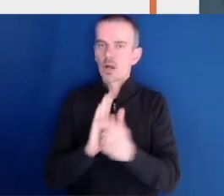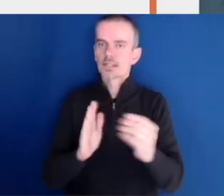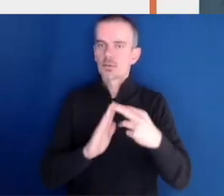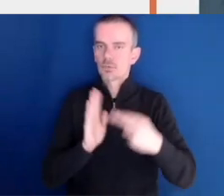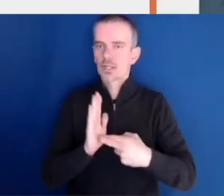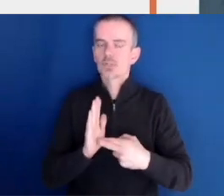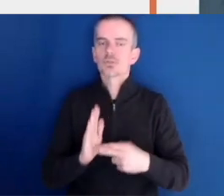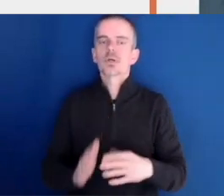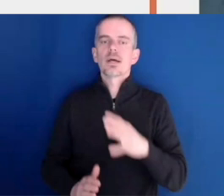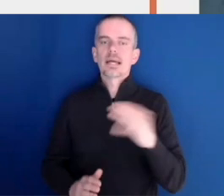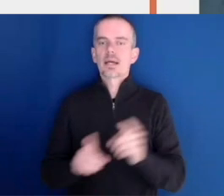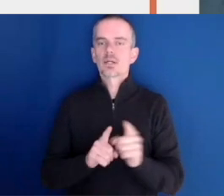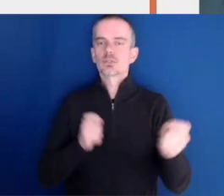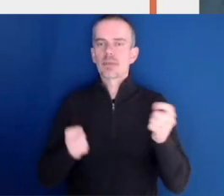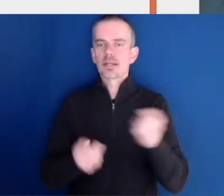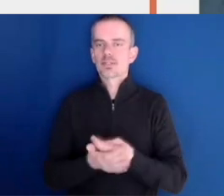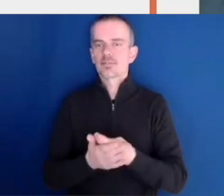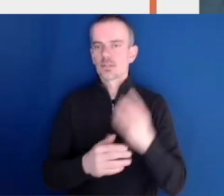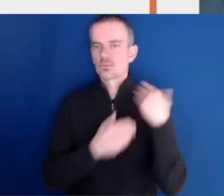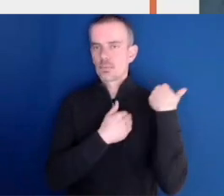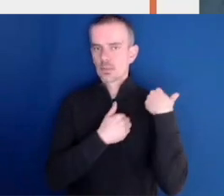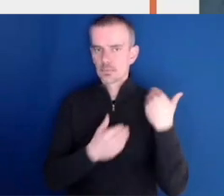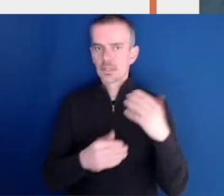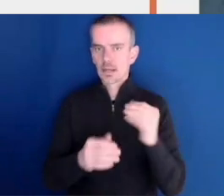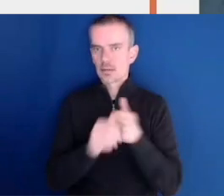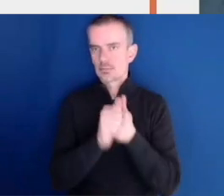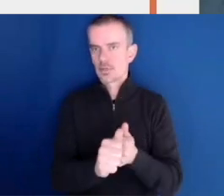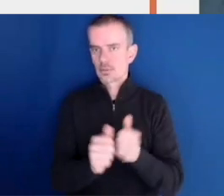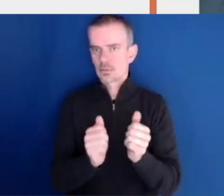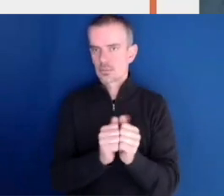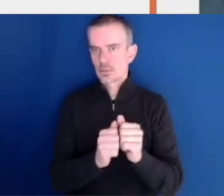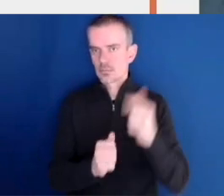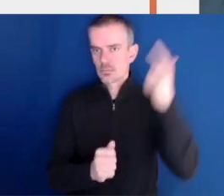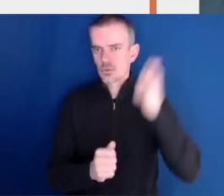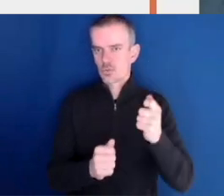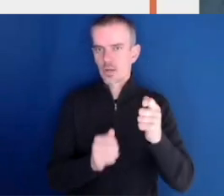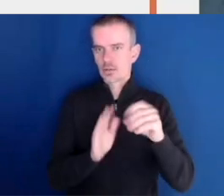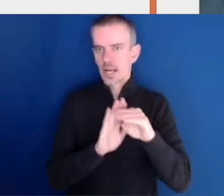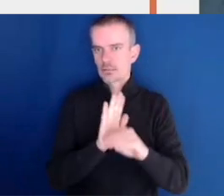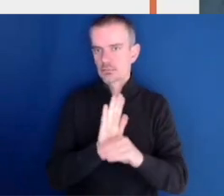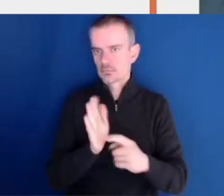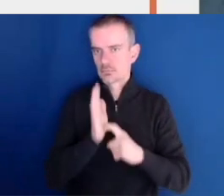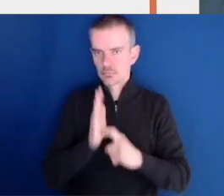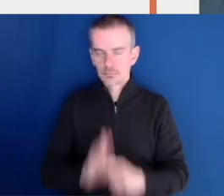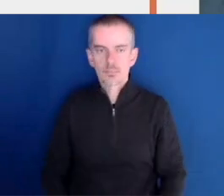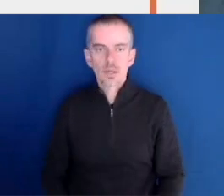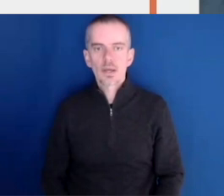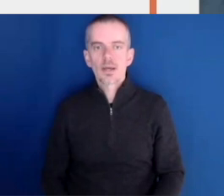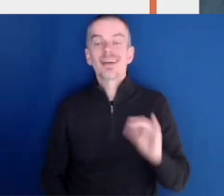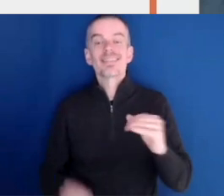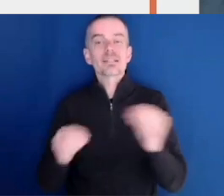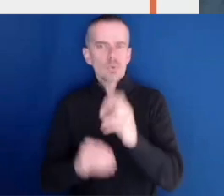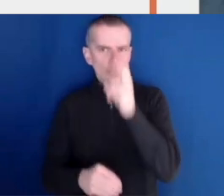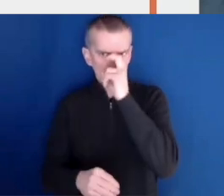regulations and also managing funds responsibly, right, and in accordance with the grant guidelines. They're going to be more rigorous than a